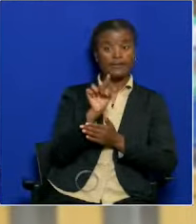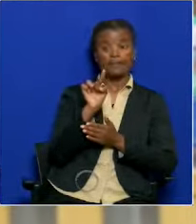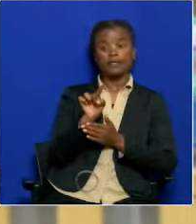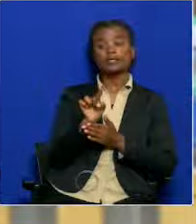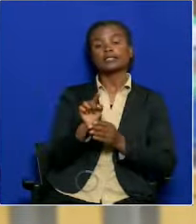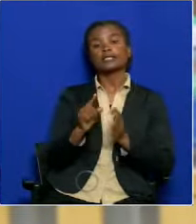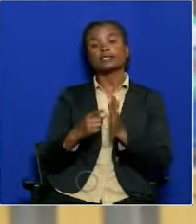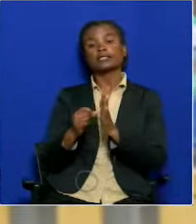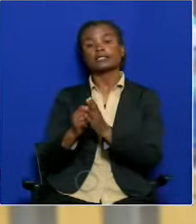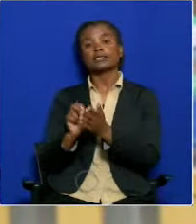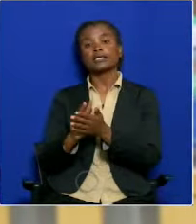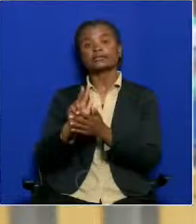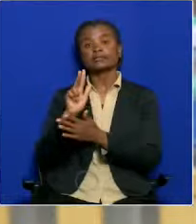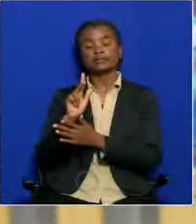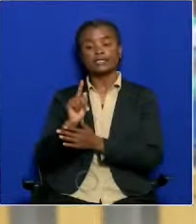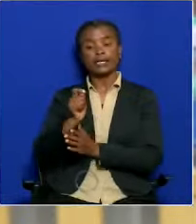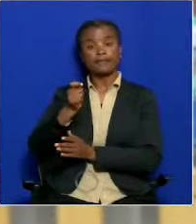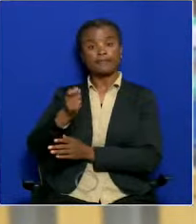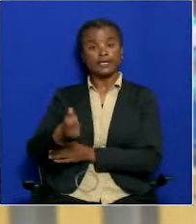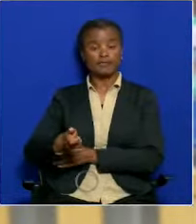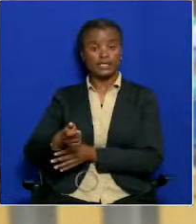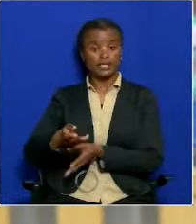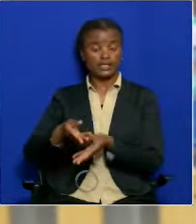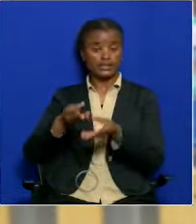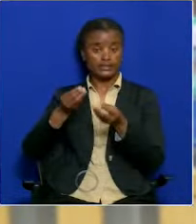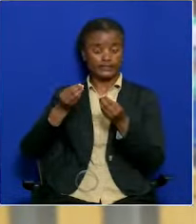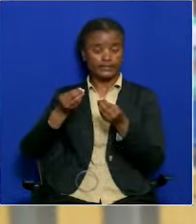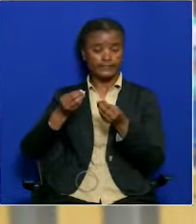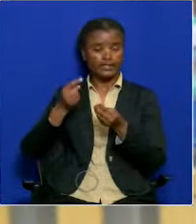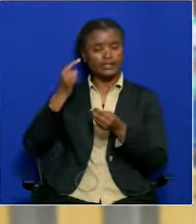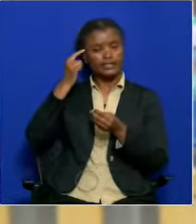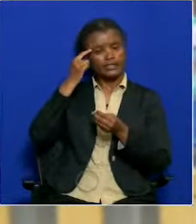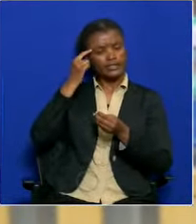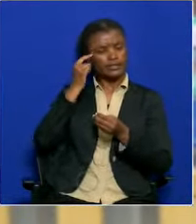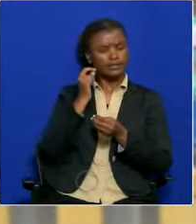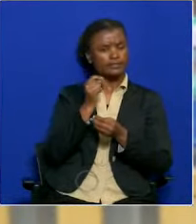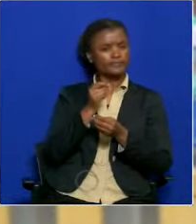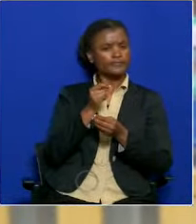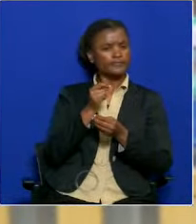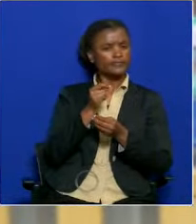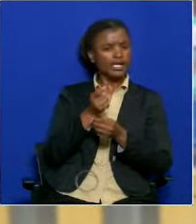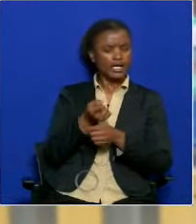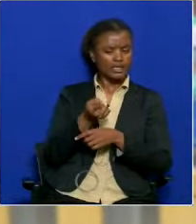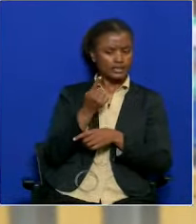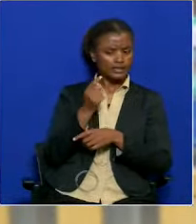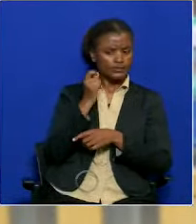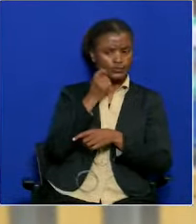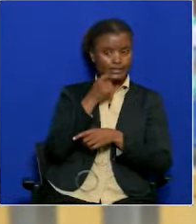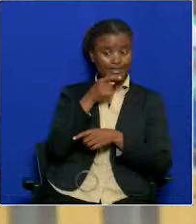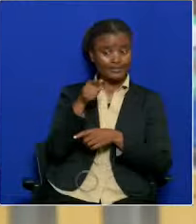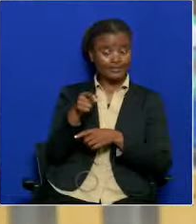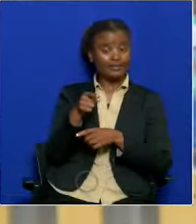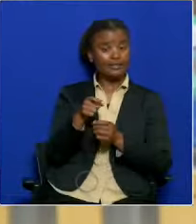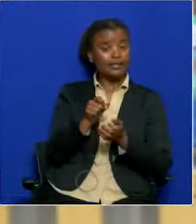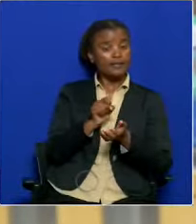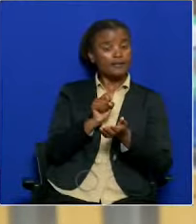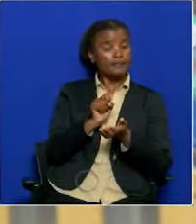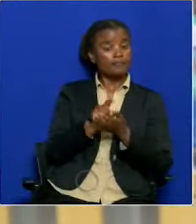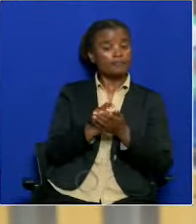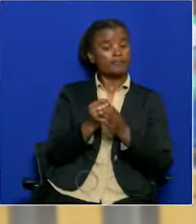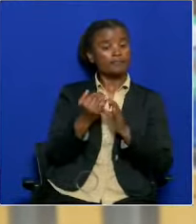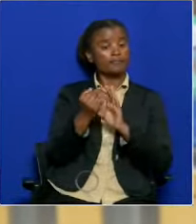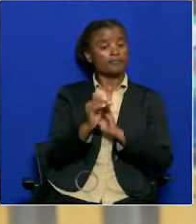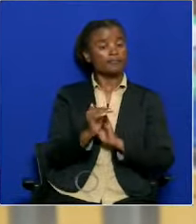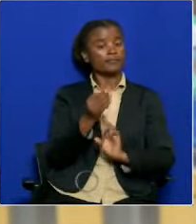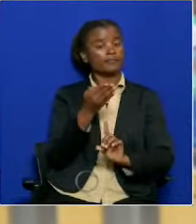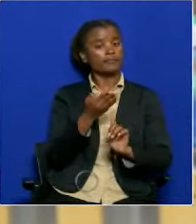you instruct General, I think I understood you to say you then forwarded this message. We see that it goes to Sergeant Gosi, and Sergeant